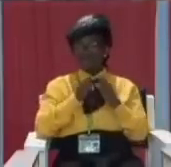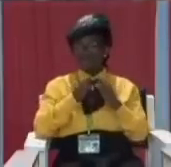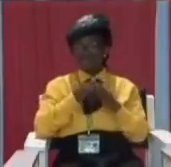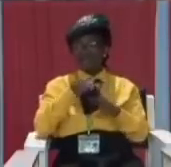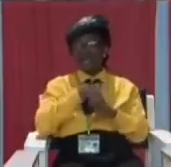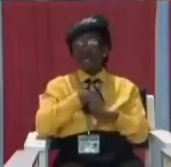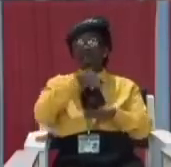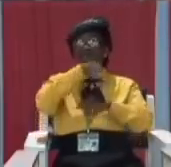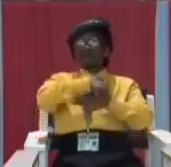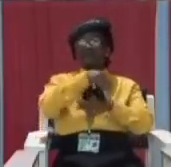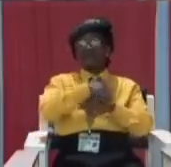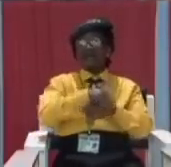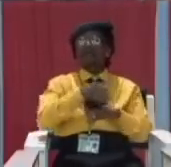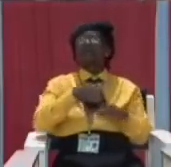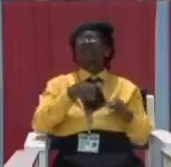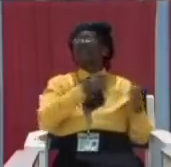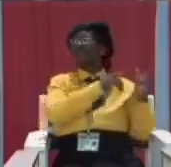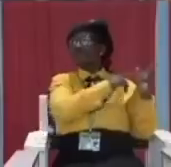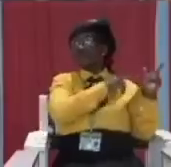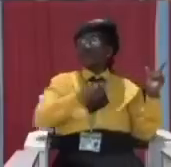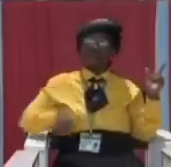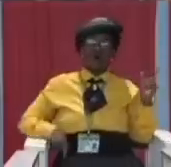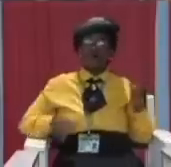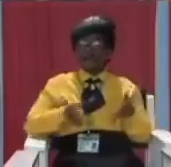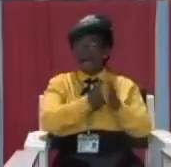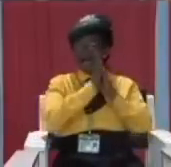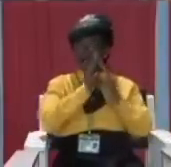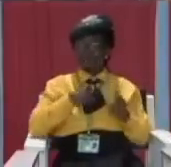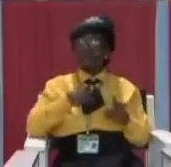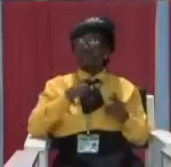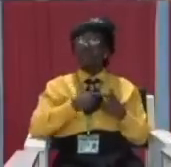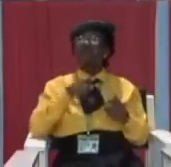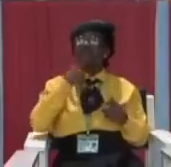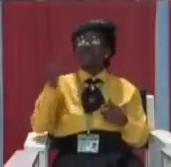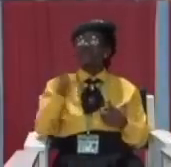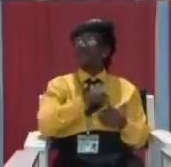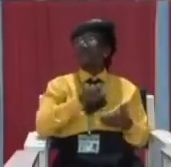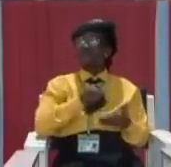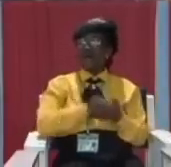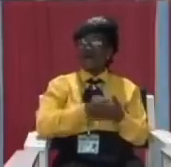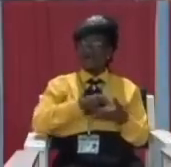When the Lord asked me to tell you that story, because he said, there's someone here.